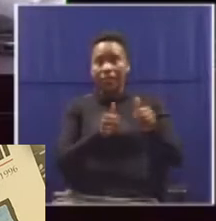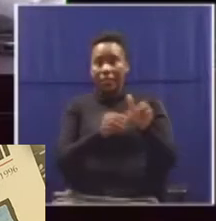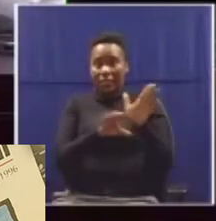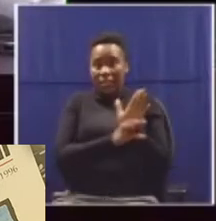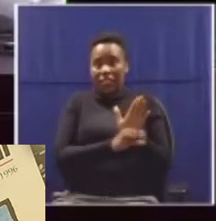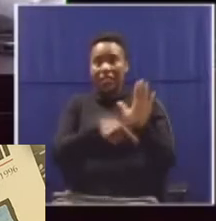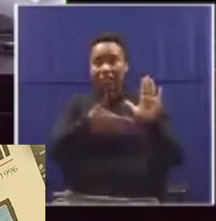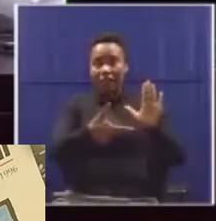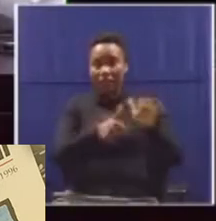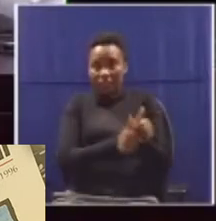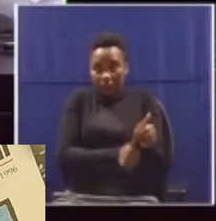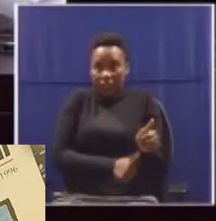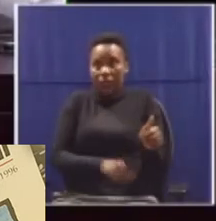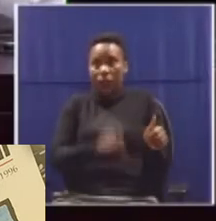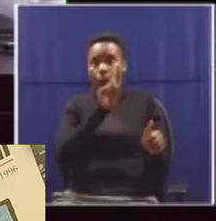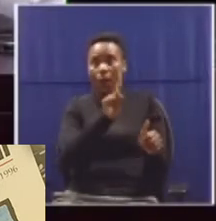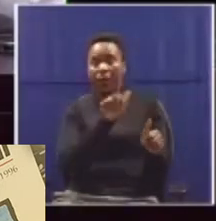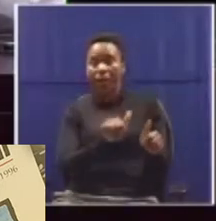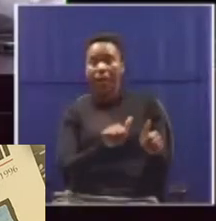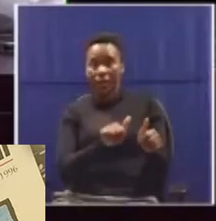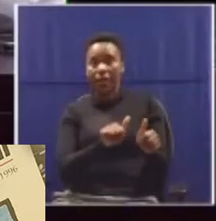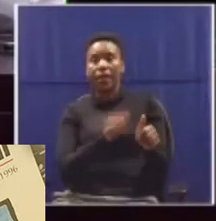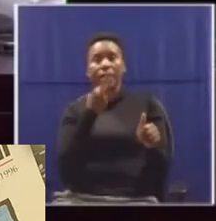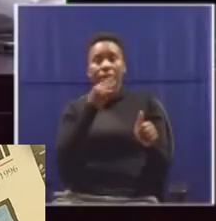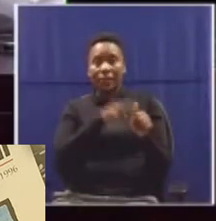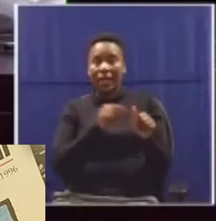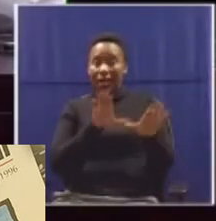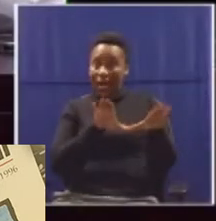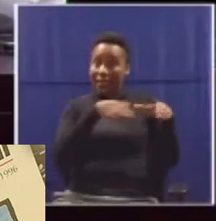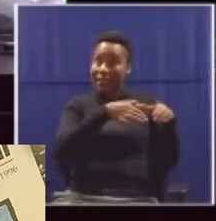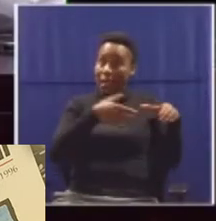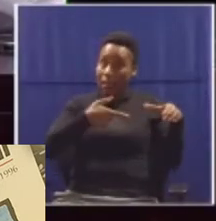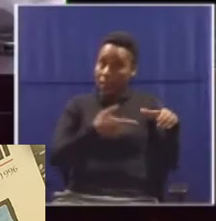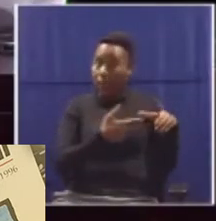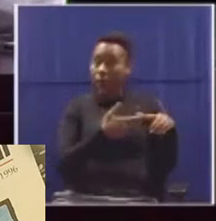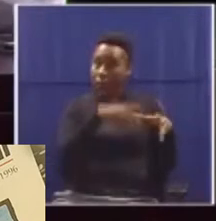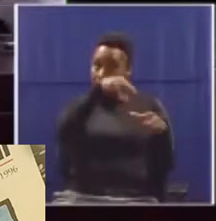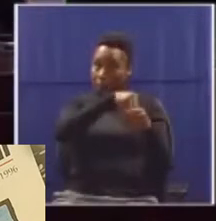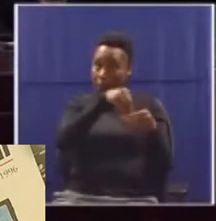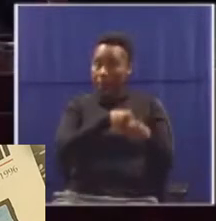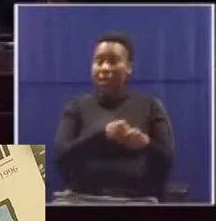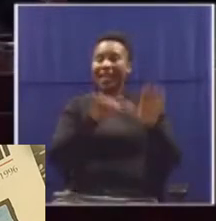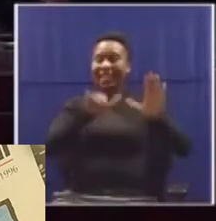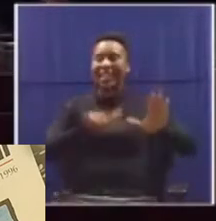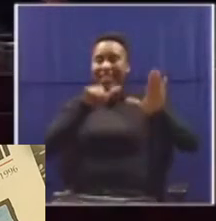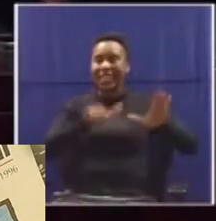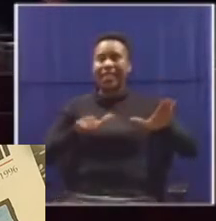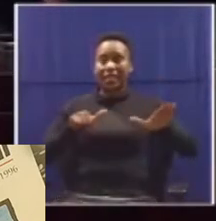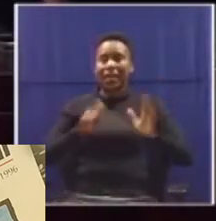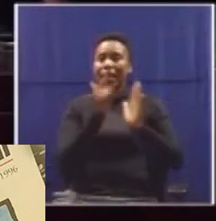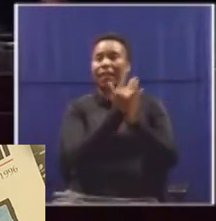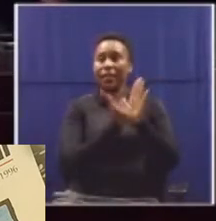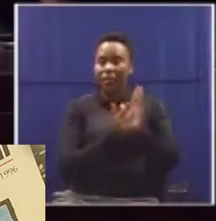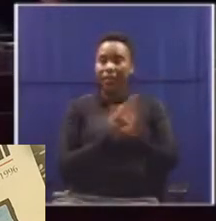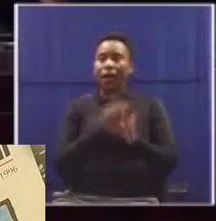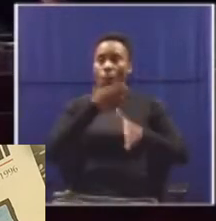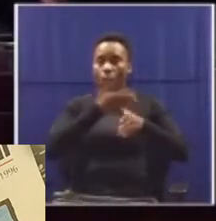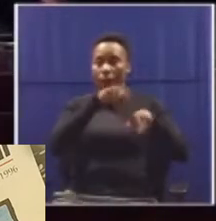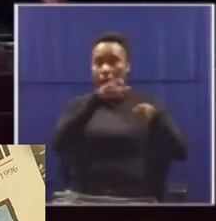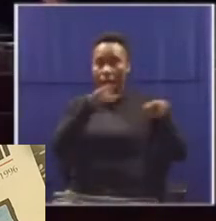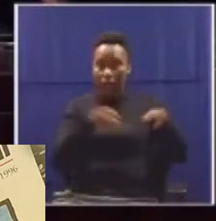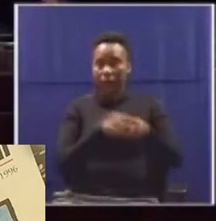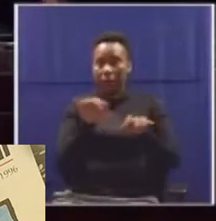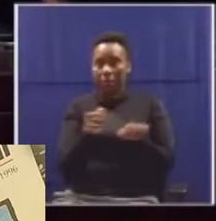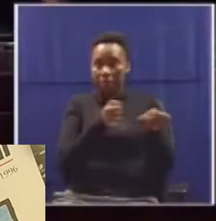subsection 1A provides for the council consisting of 16 legal practitioners elected